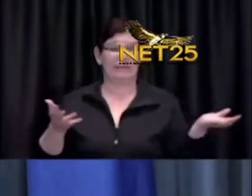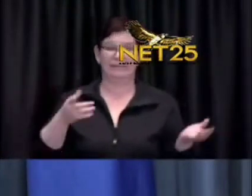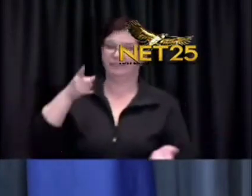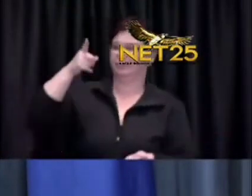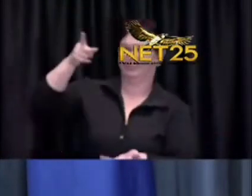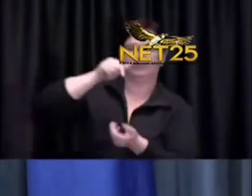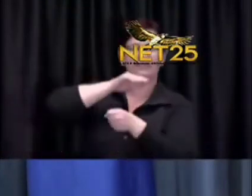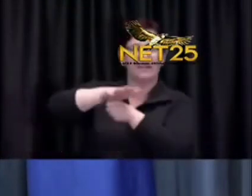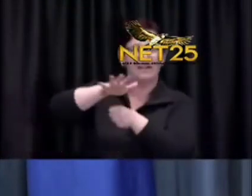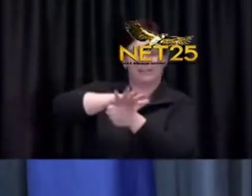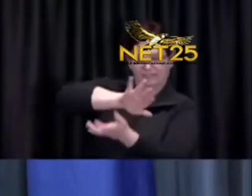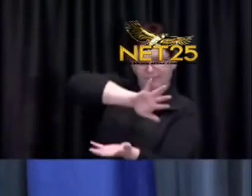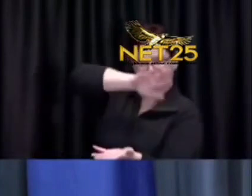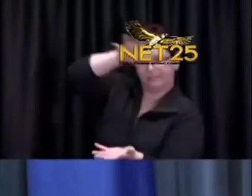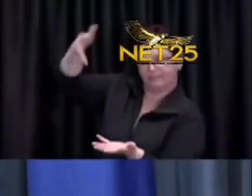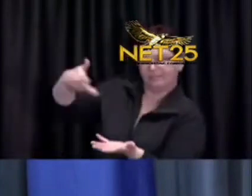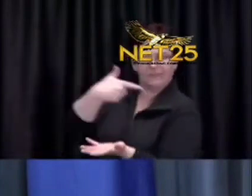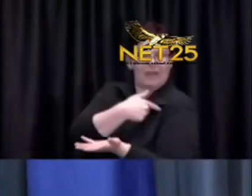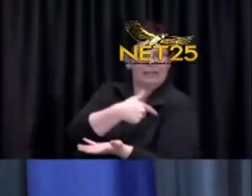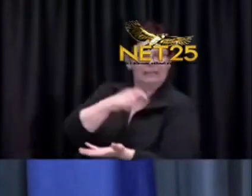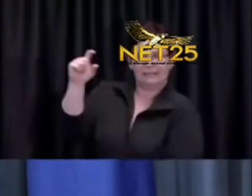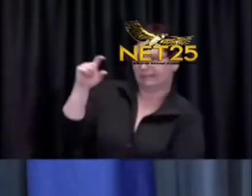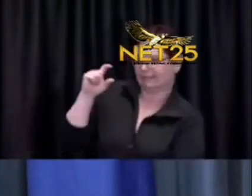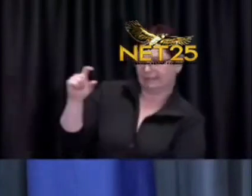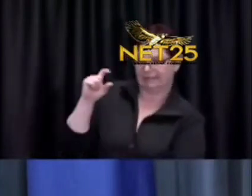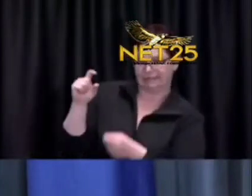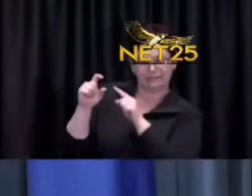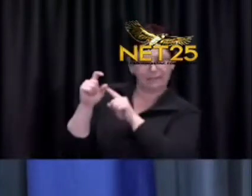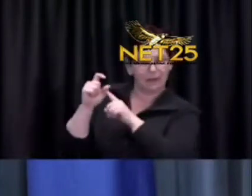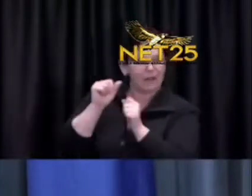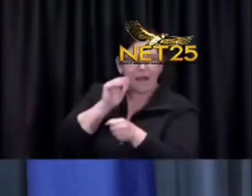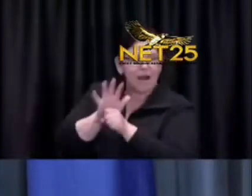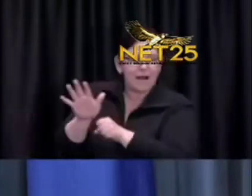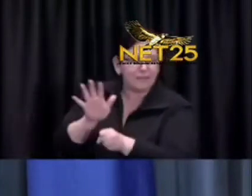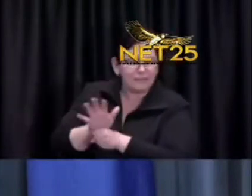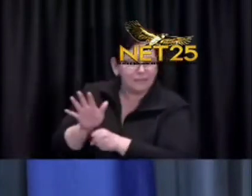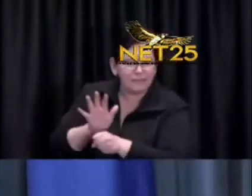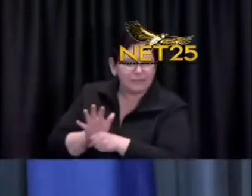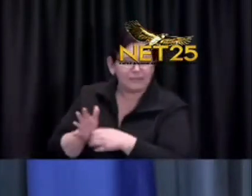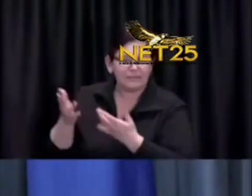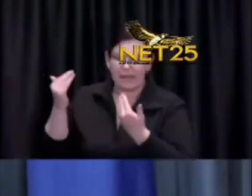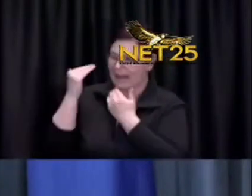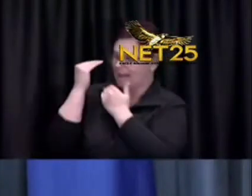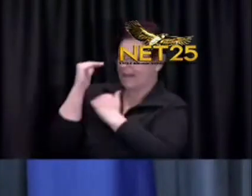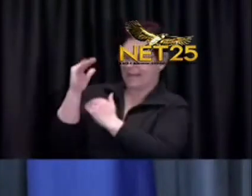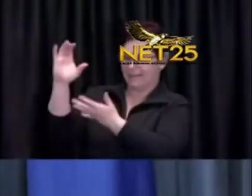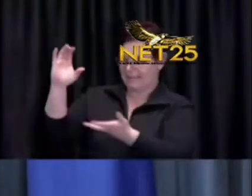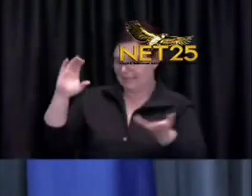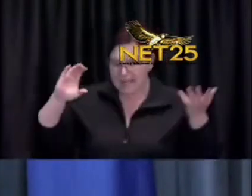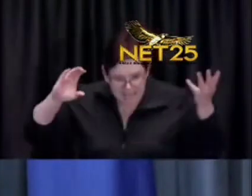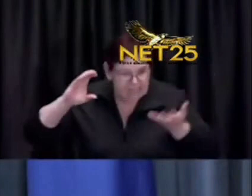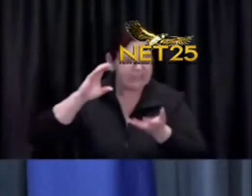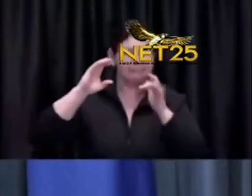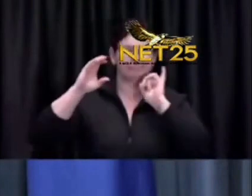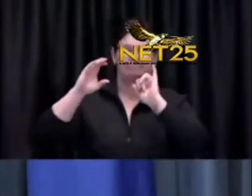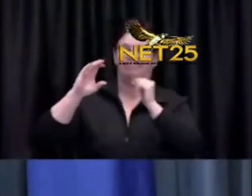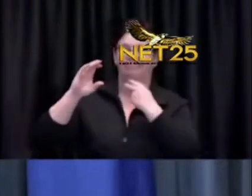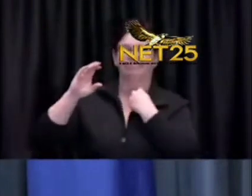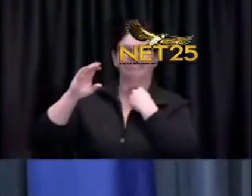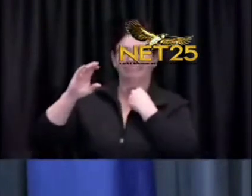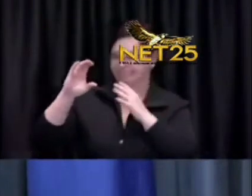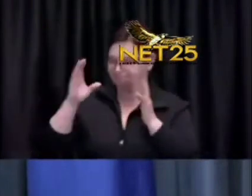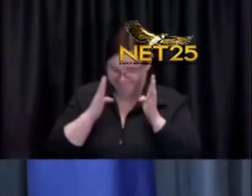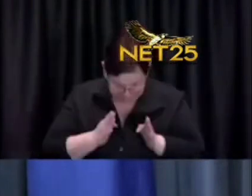provided, we are only, stocking our clinics with just enough vaccine to see us through until the next